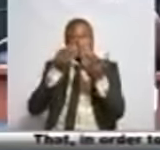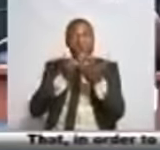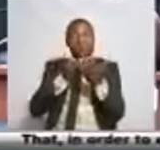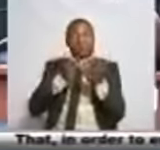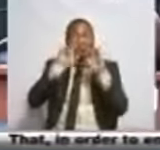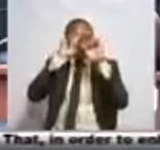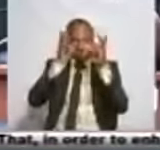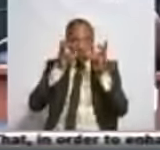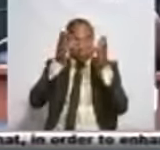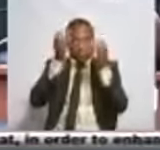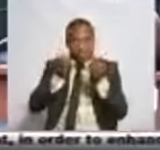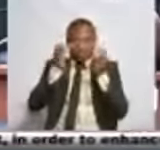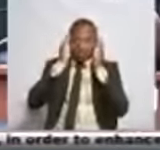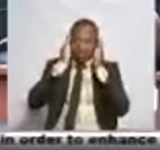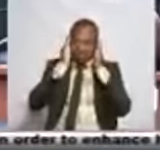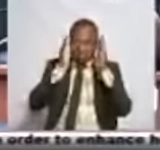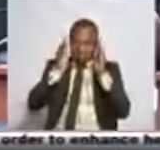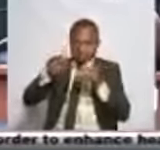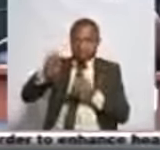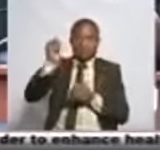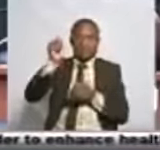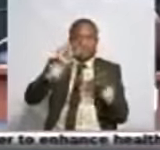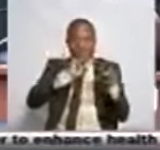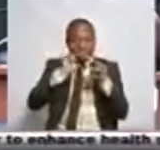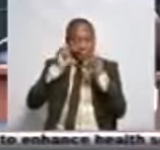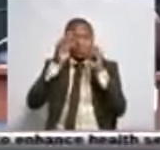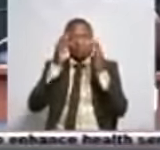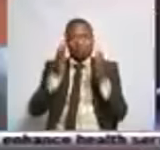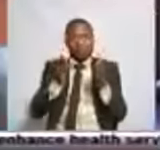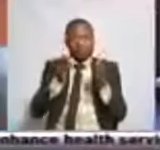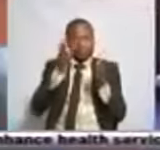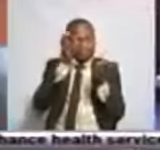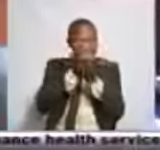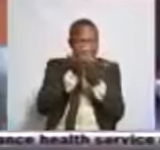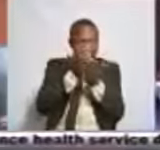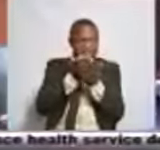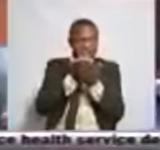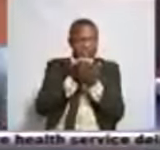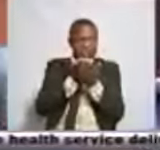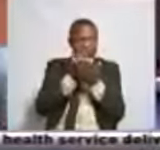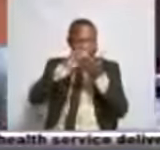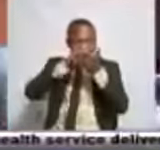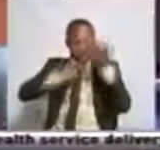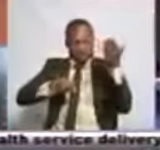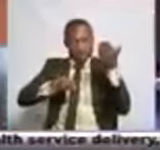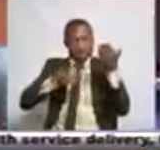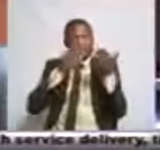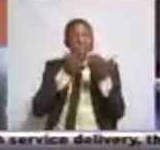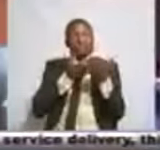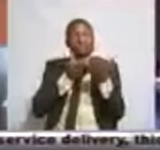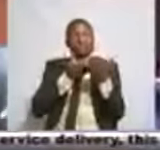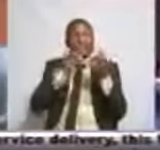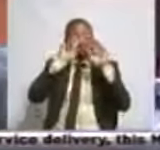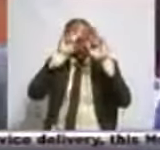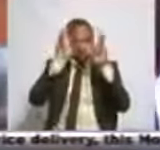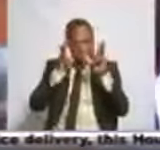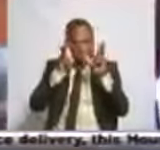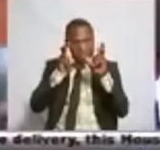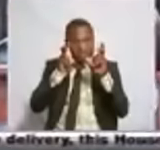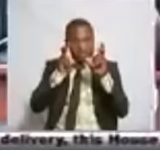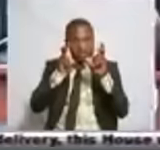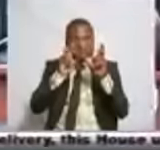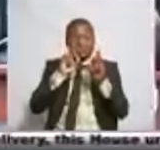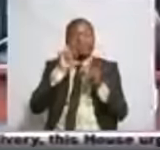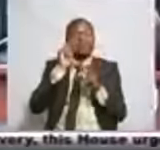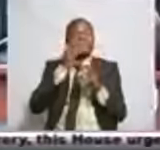Speaker, I want him to attend to me. The mover, my request to you is to withdraw this motion. That is the